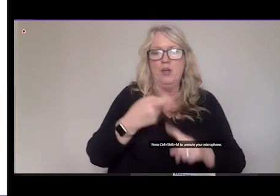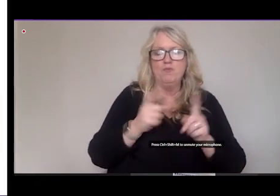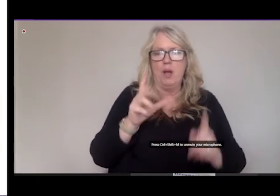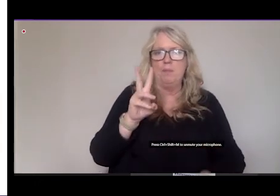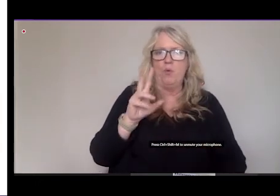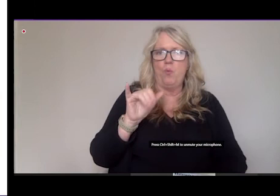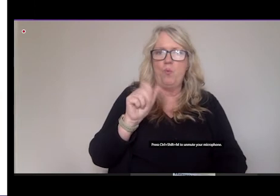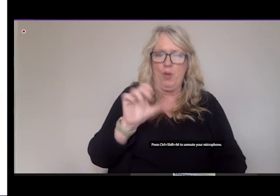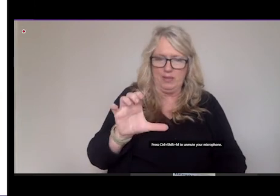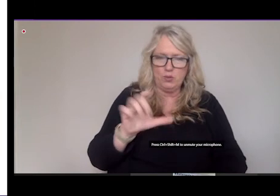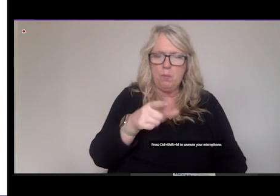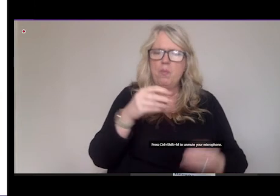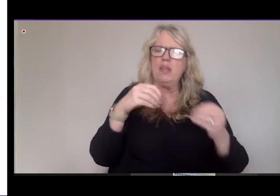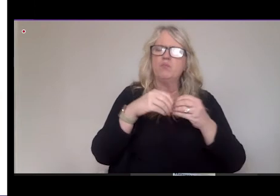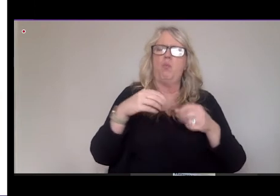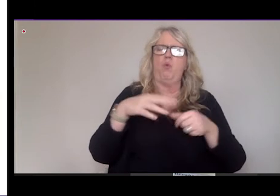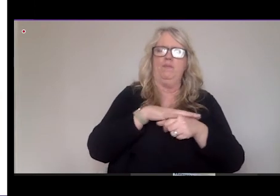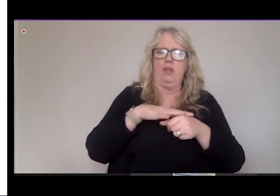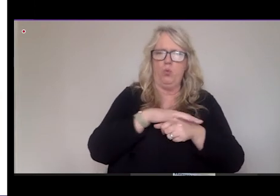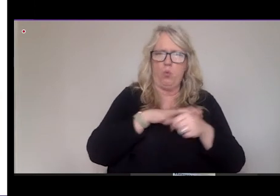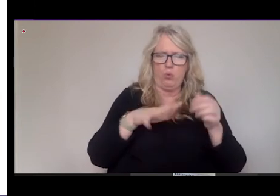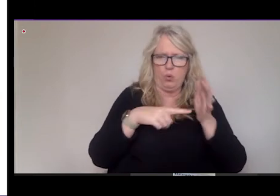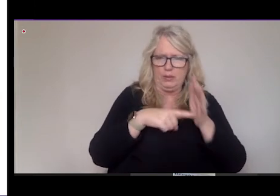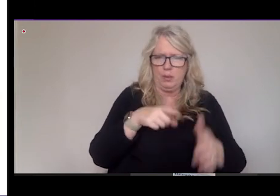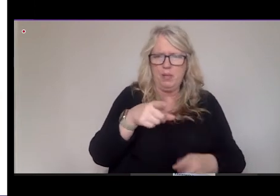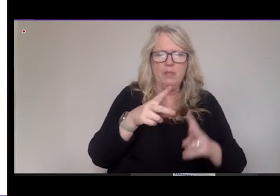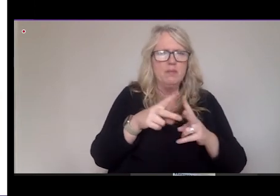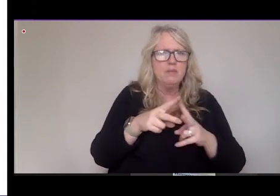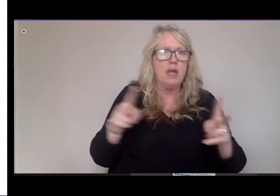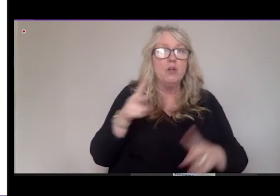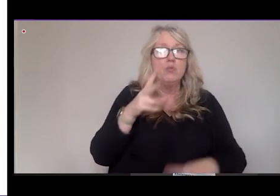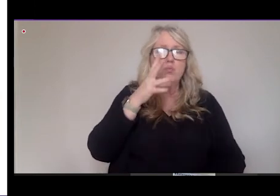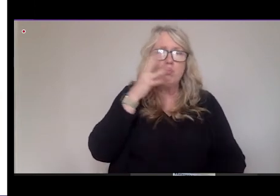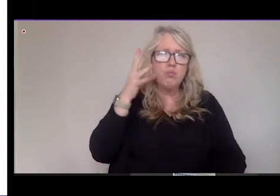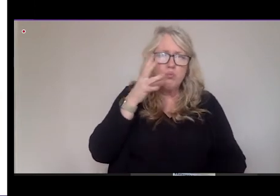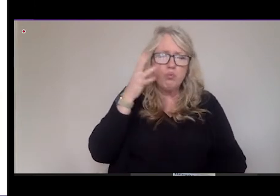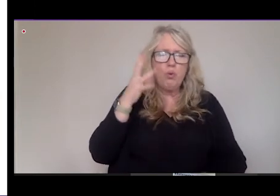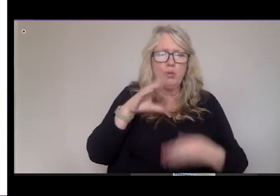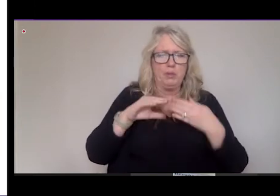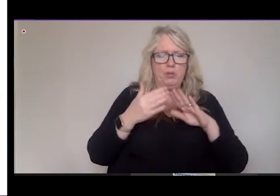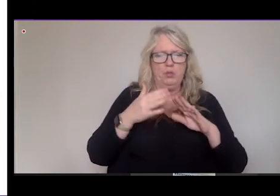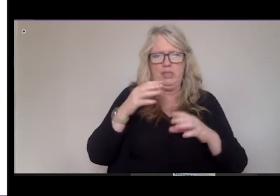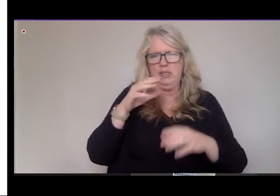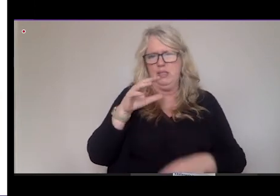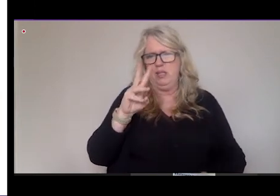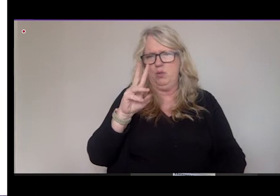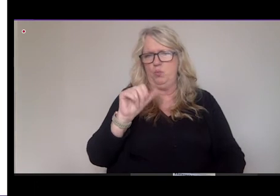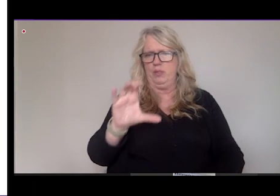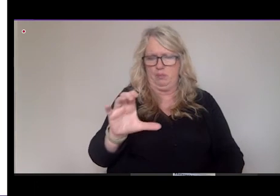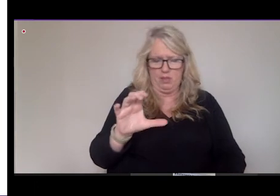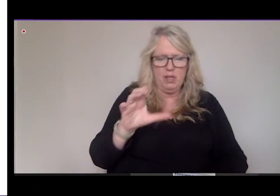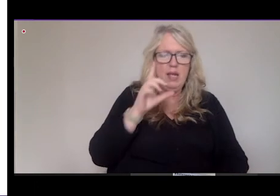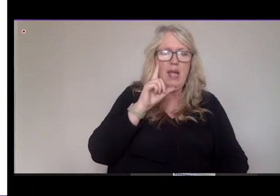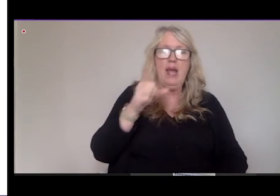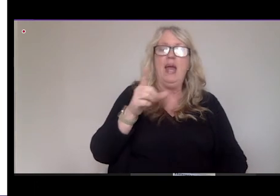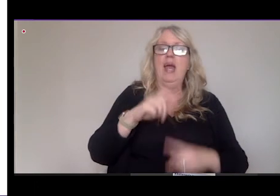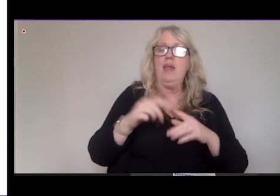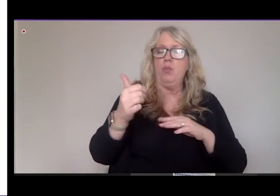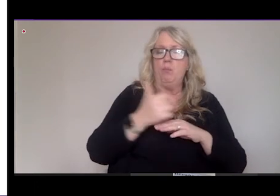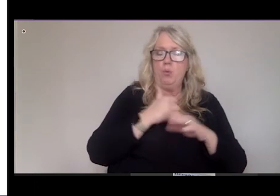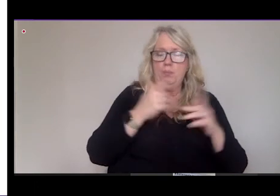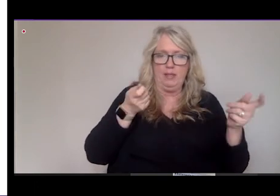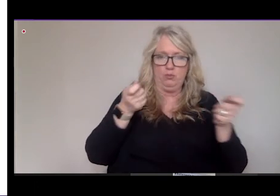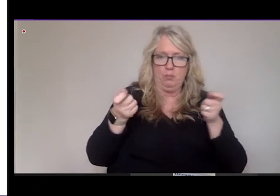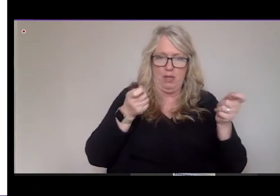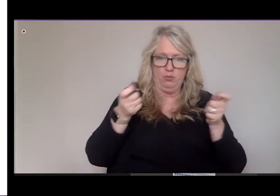The final example comes from Wisconsin. This is more of a local example, very rural community in Wisconsin, and the